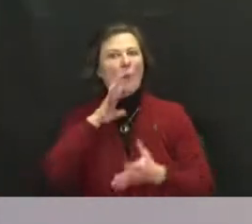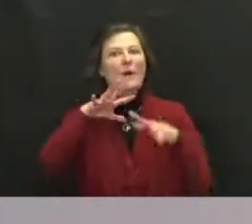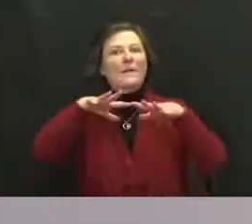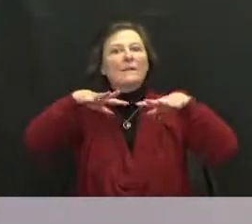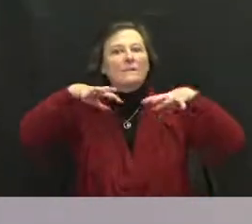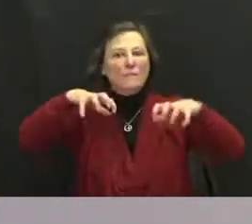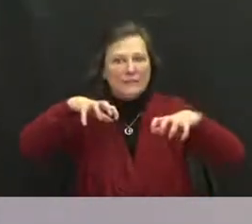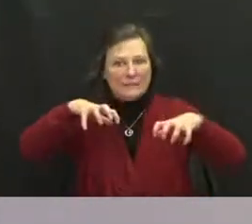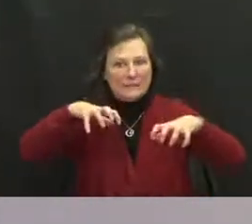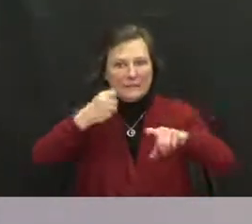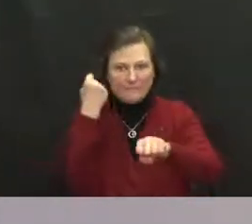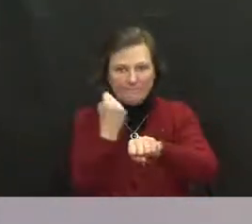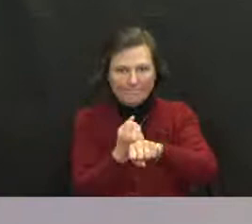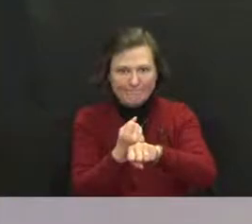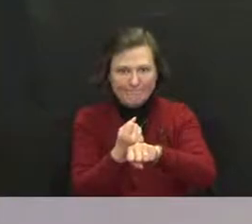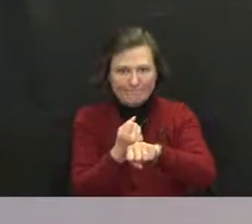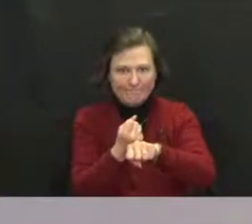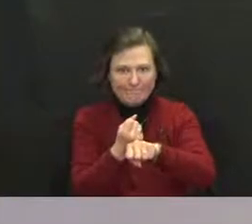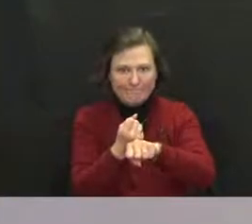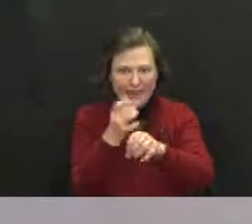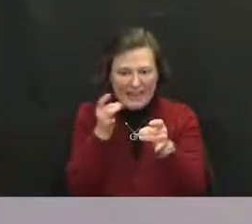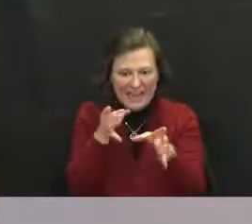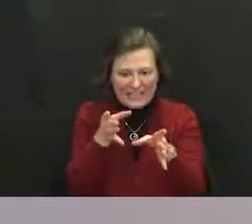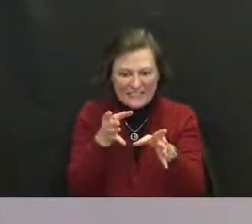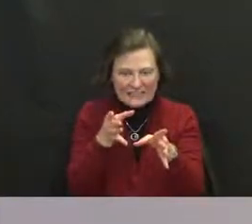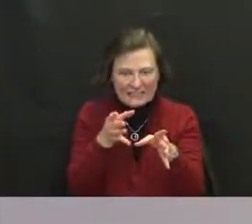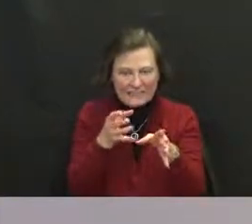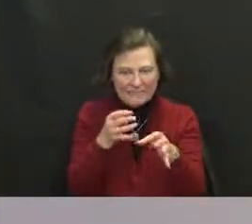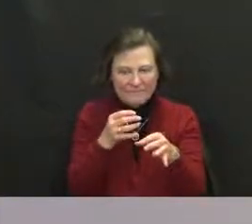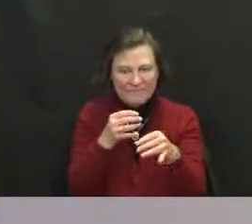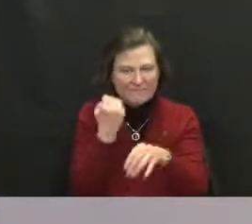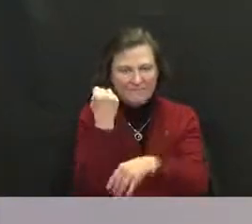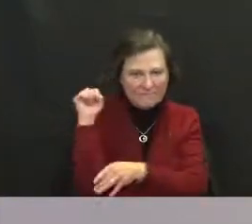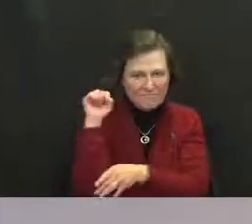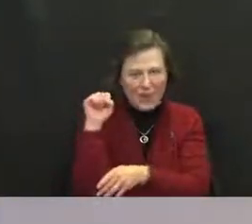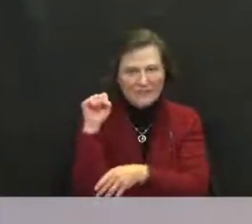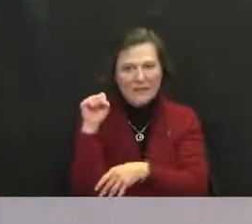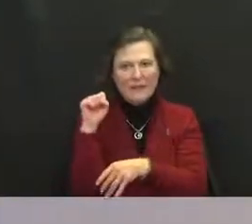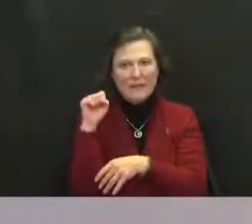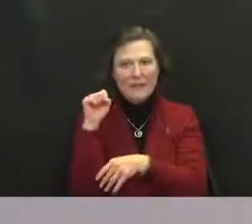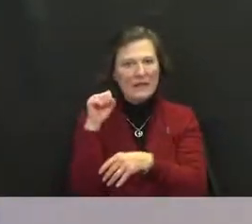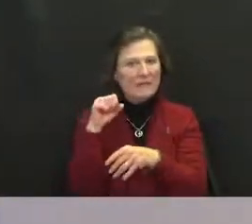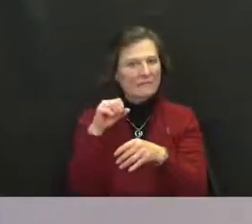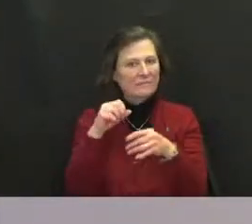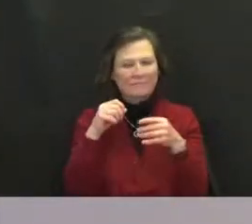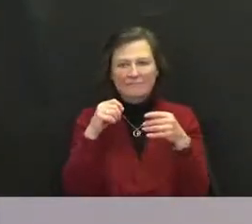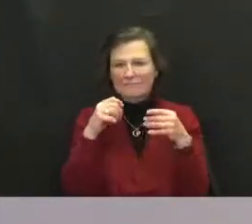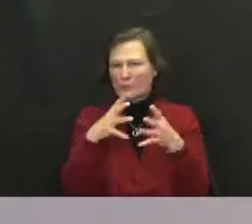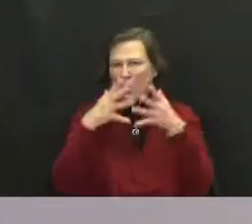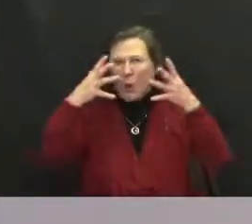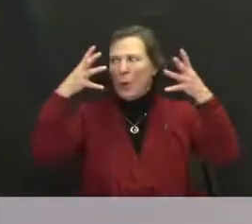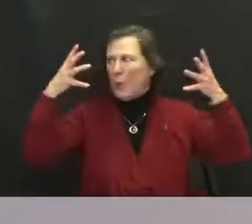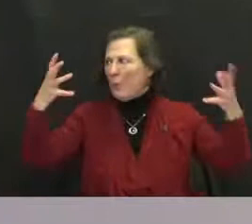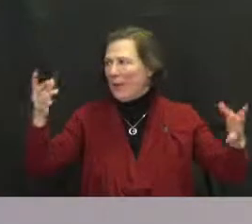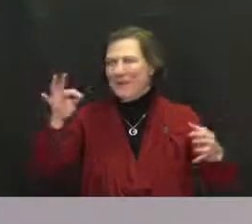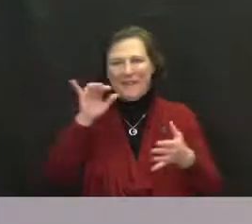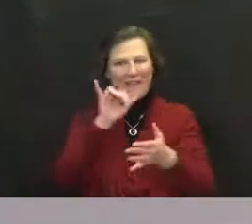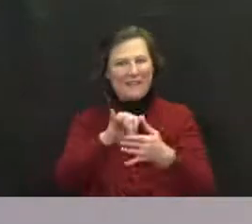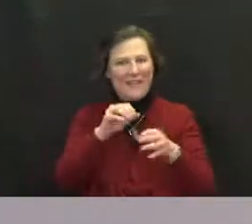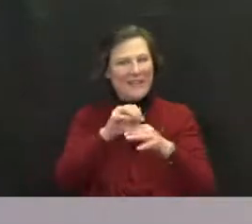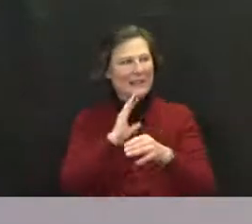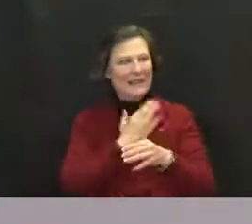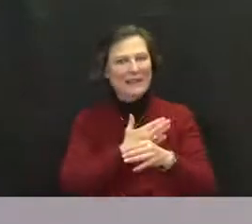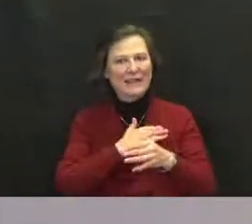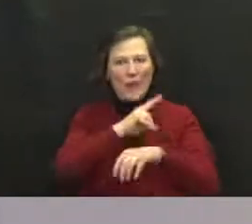a solid state of hatred and hostility and enmity. And there's so much of it in our polarized nation. So many